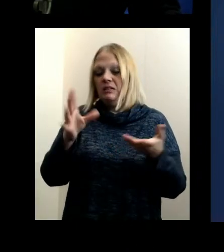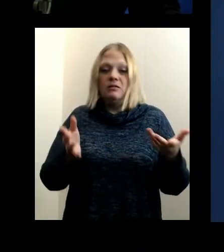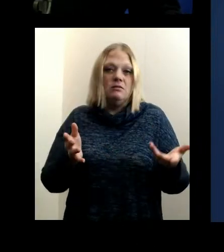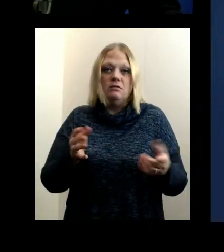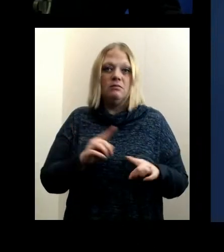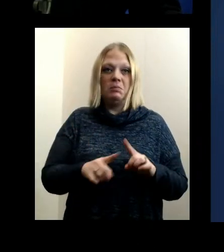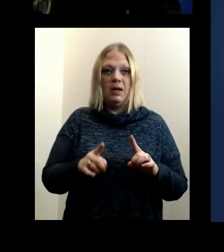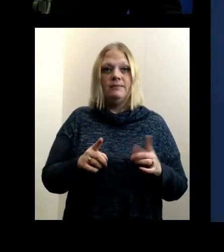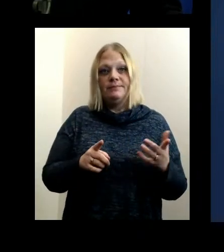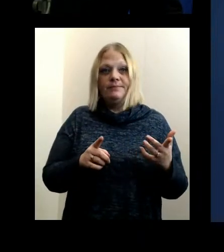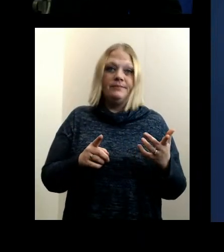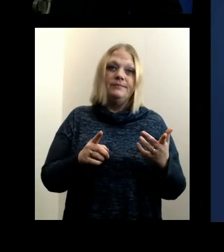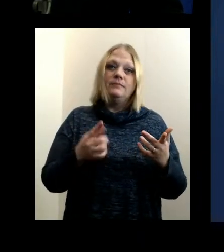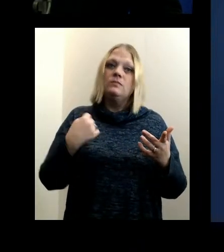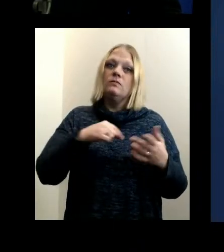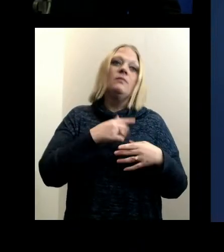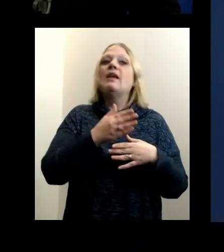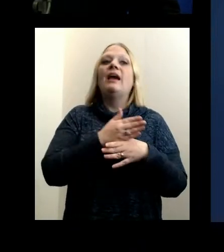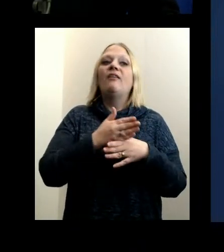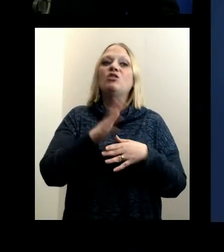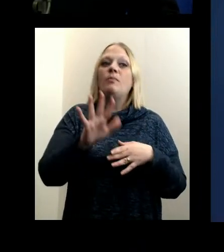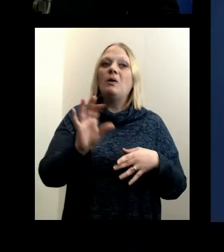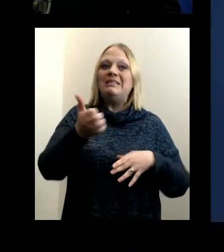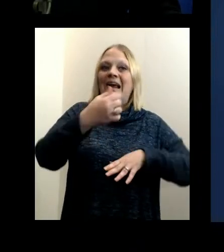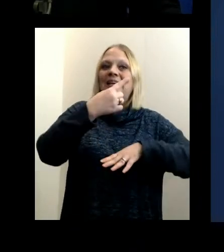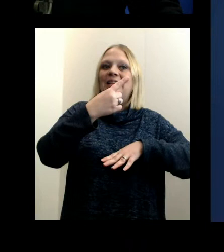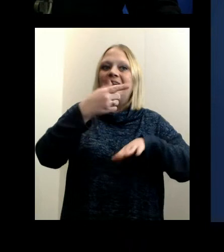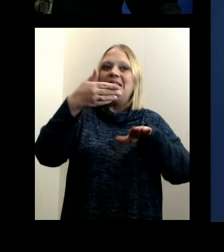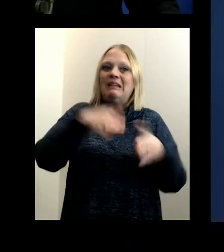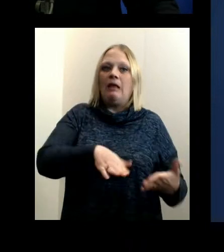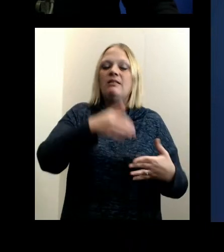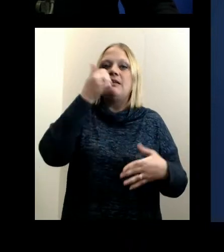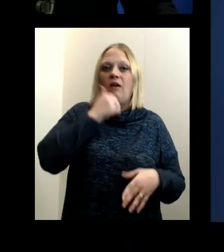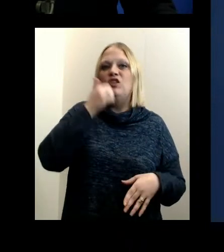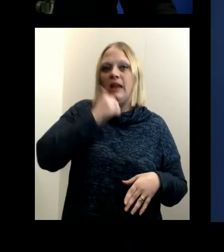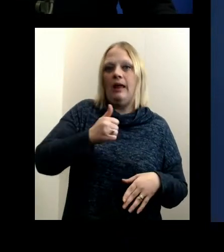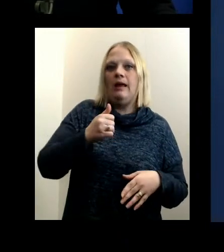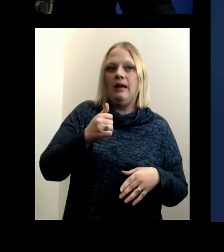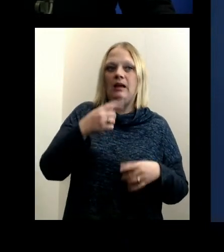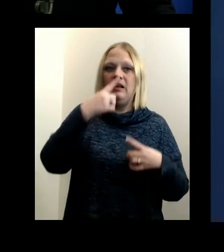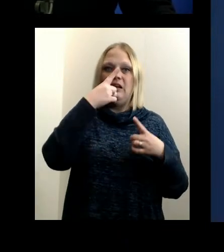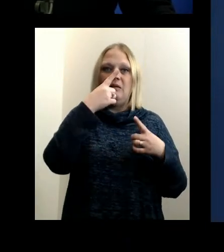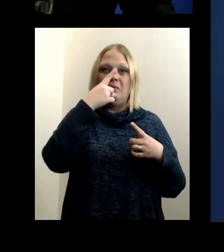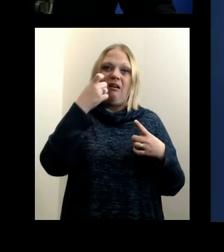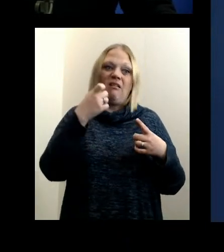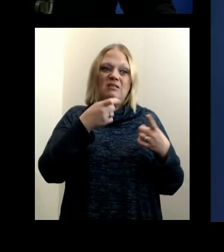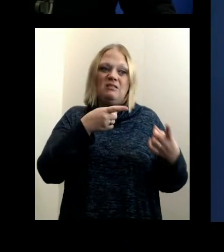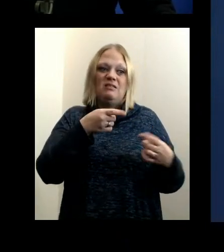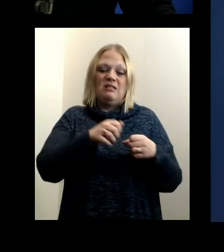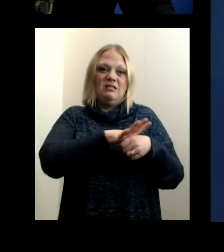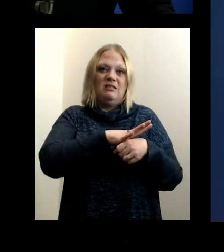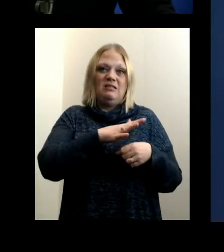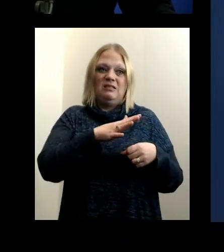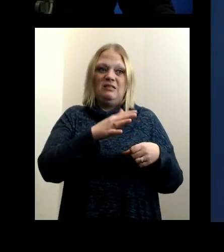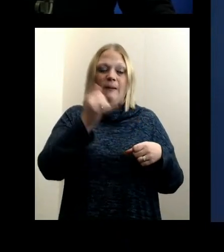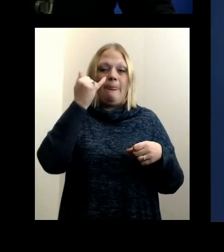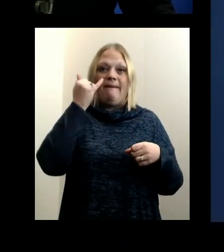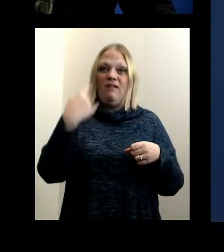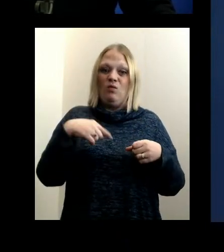But yeah, we've been averaging about 10 deaths a day as a result of COVID-19. And if we continue that trend